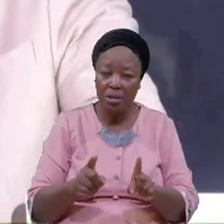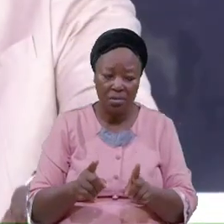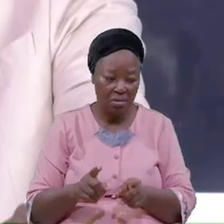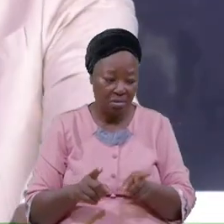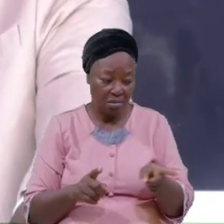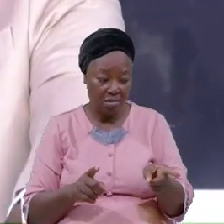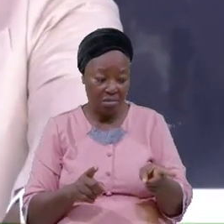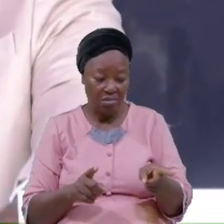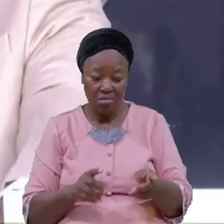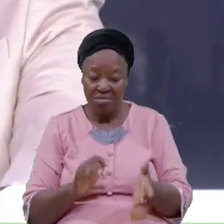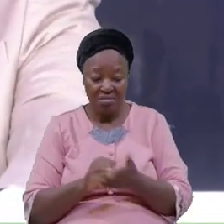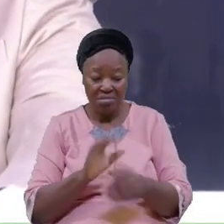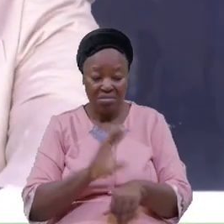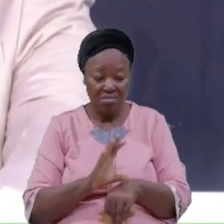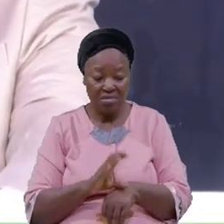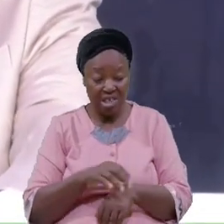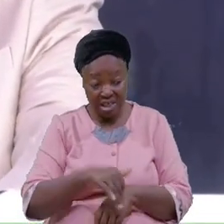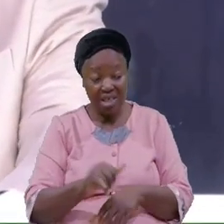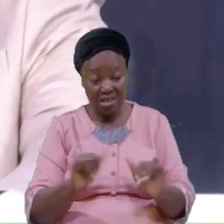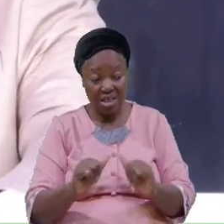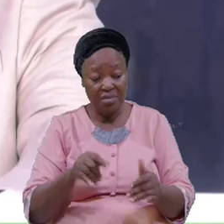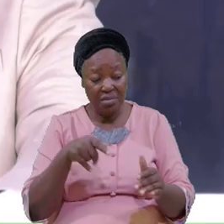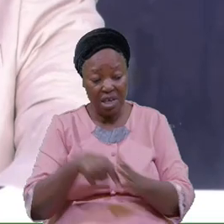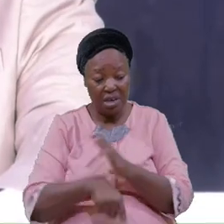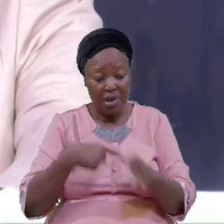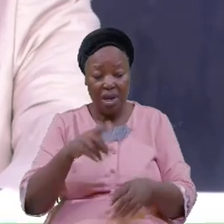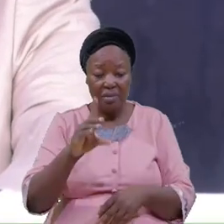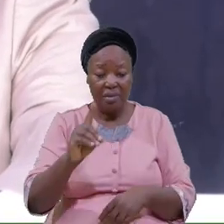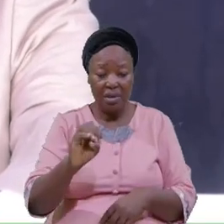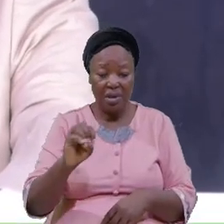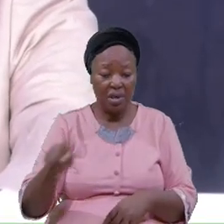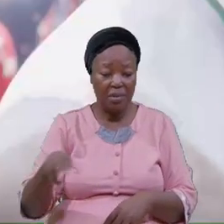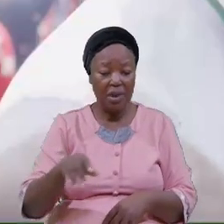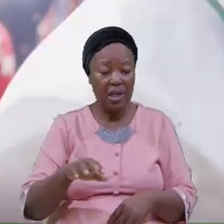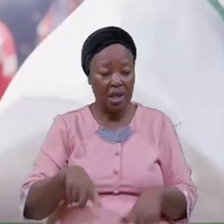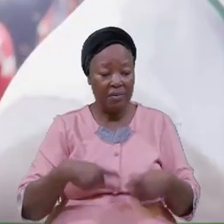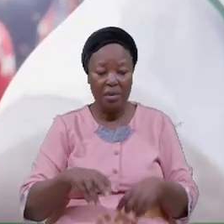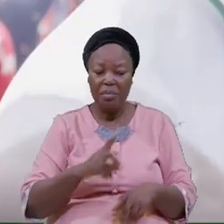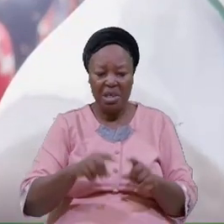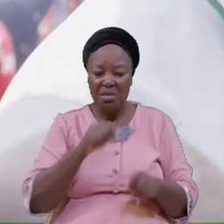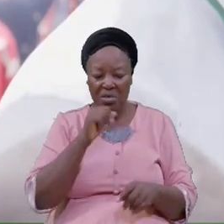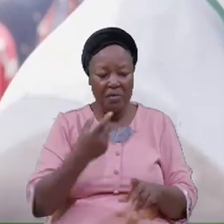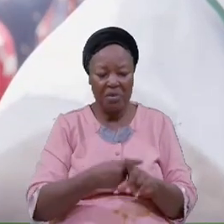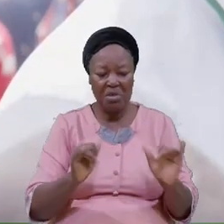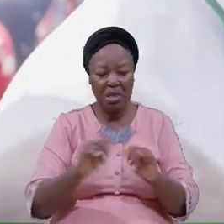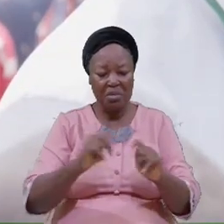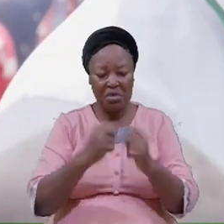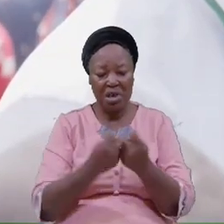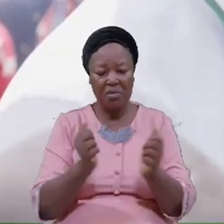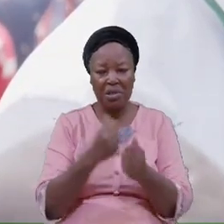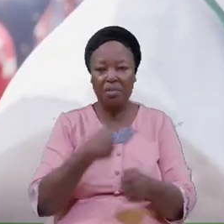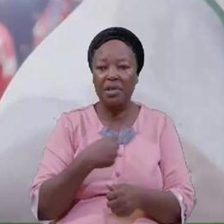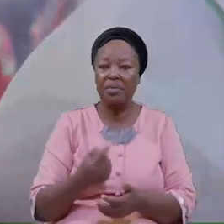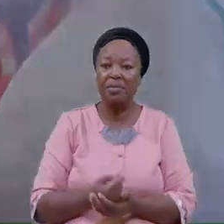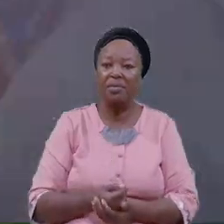is still the same deeper life, but they are not from our tribe. Mais regardez-les, toujours de la même vie profonde, mais ils ne sont pas de notre